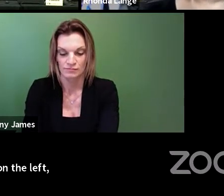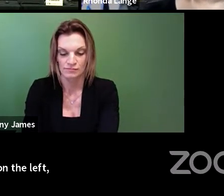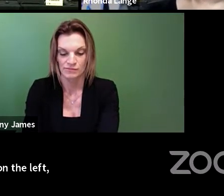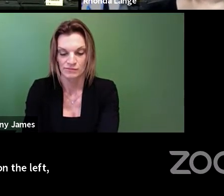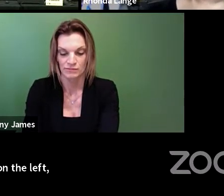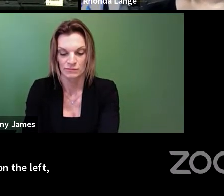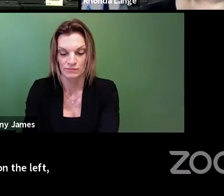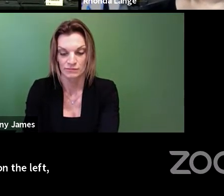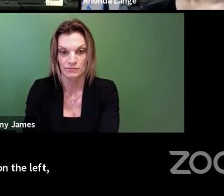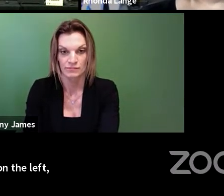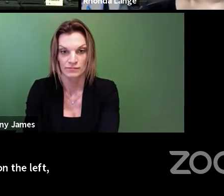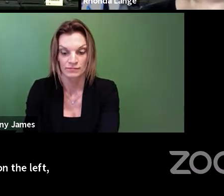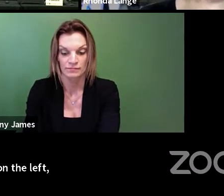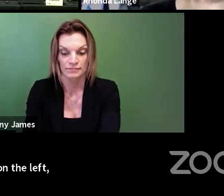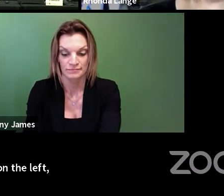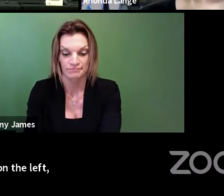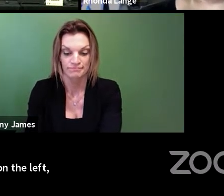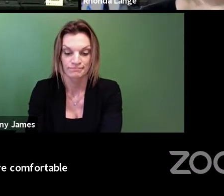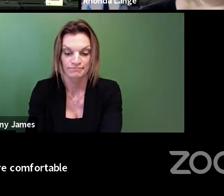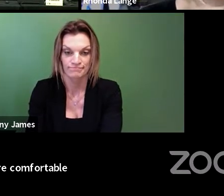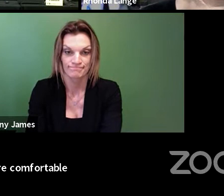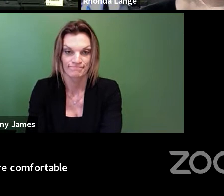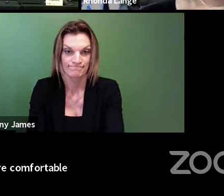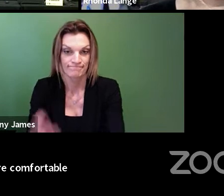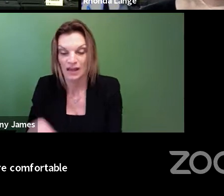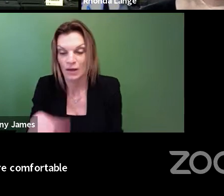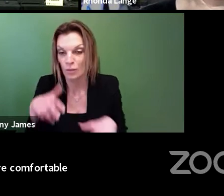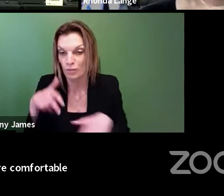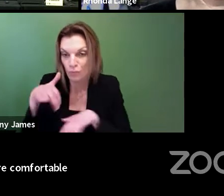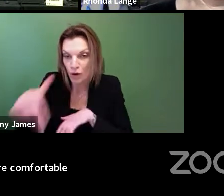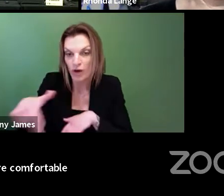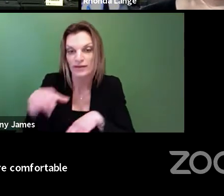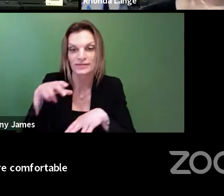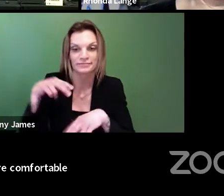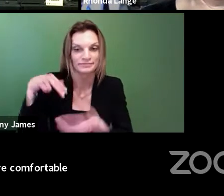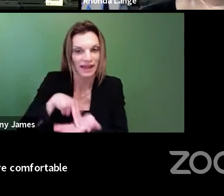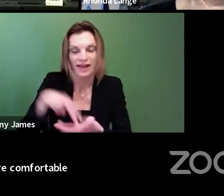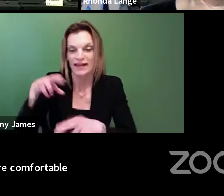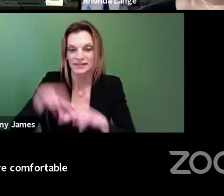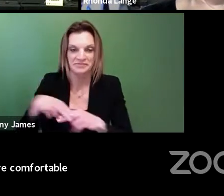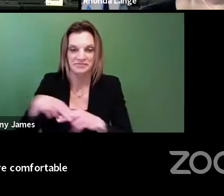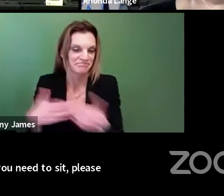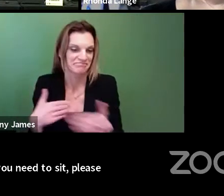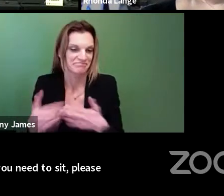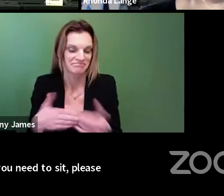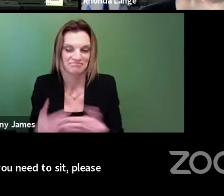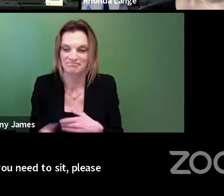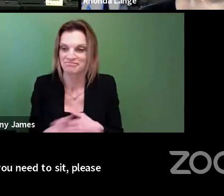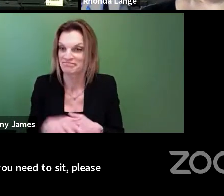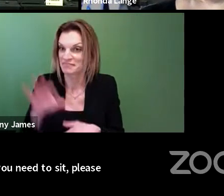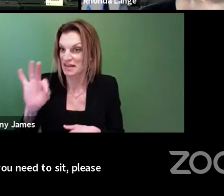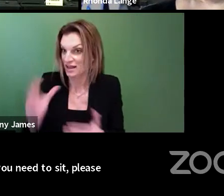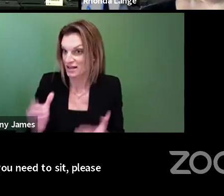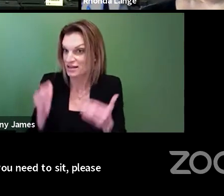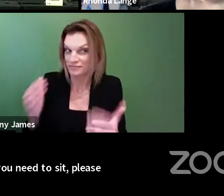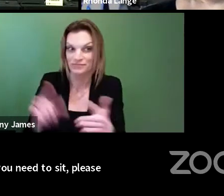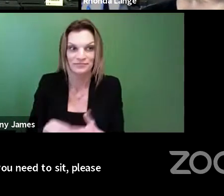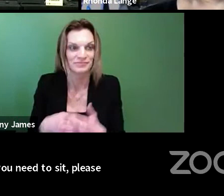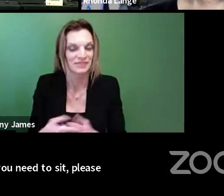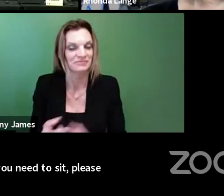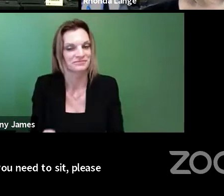comfortable walking and standing, do that. If you need to sit, please do that first. 9, you're at the mic, you can begin. Thank